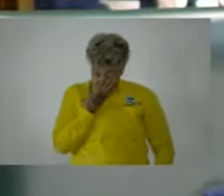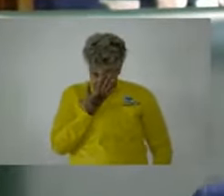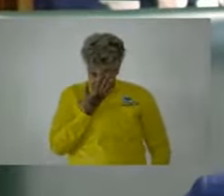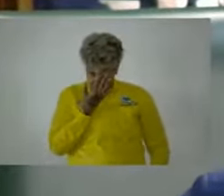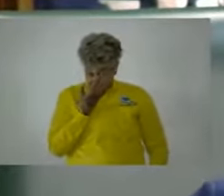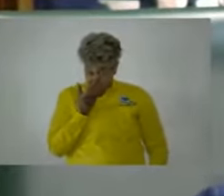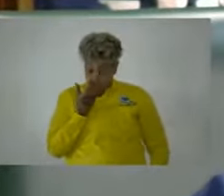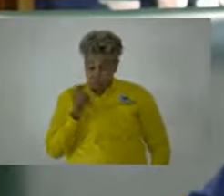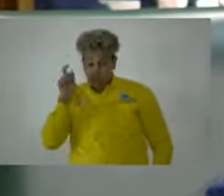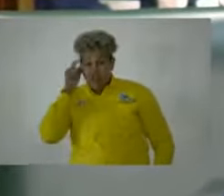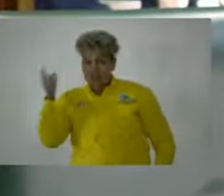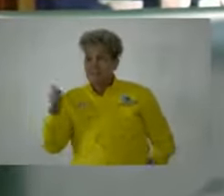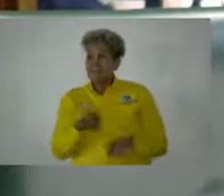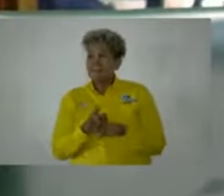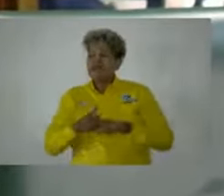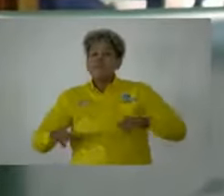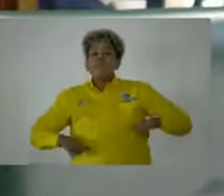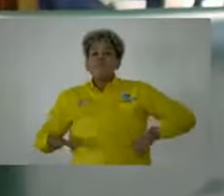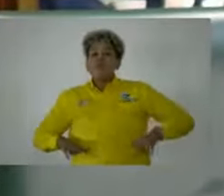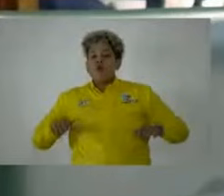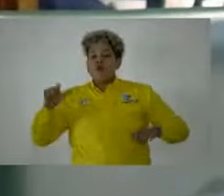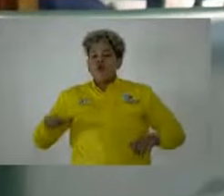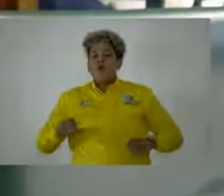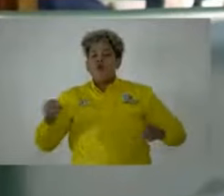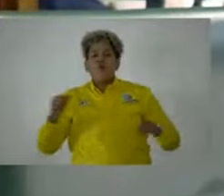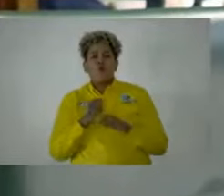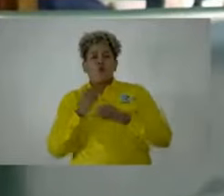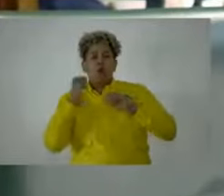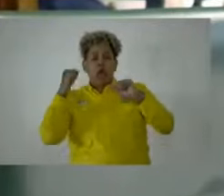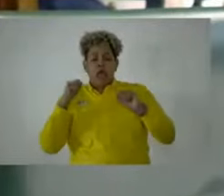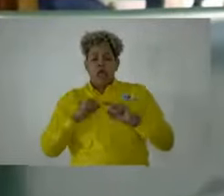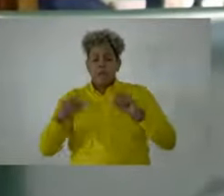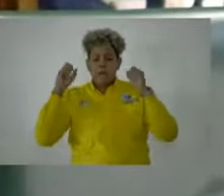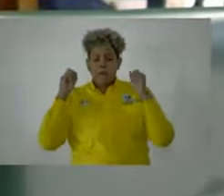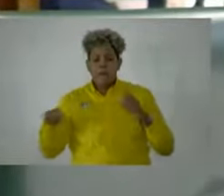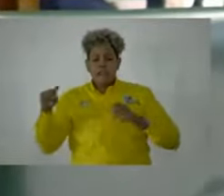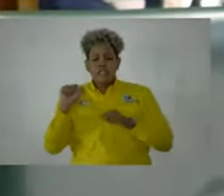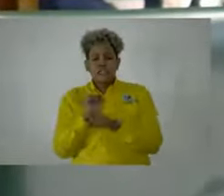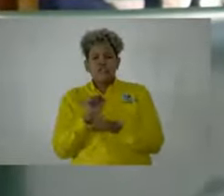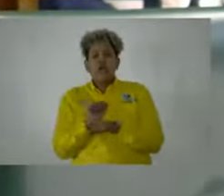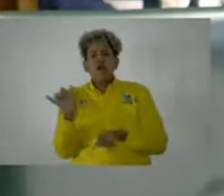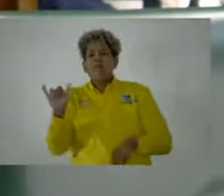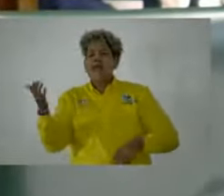The government has been boasting about low unemployment, but many of these jobs